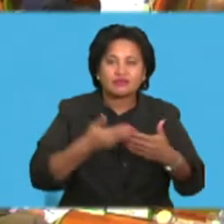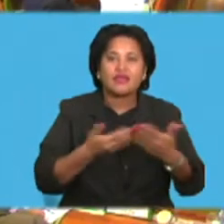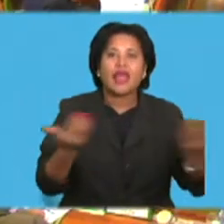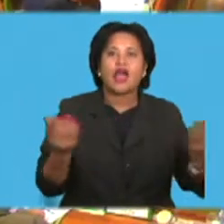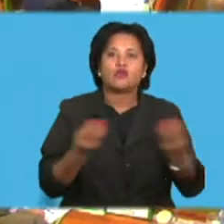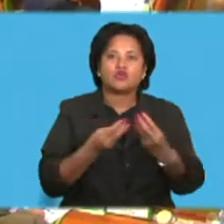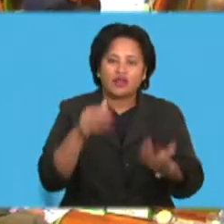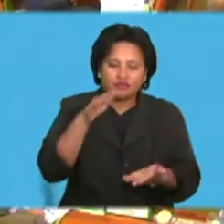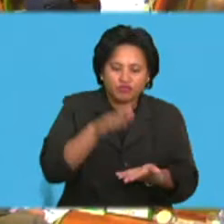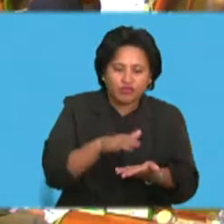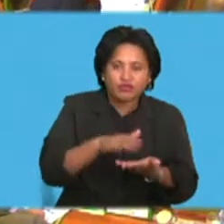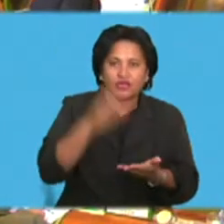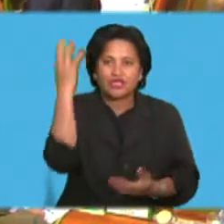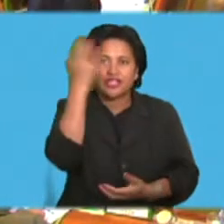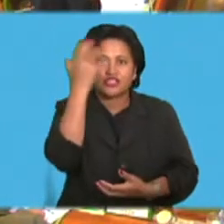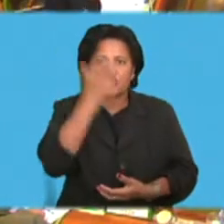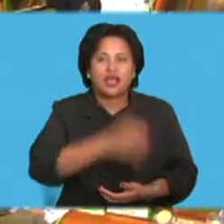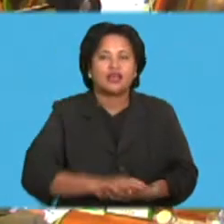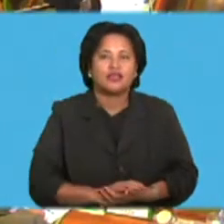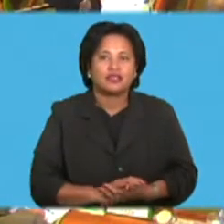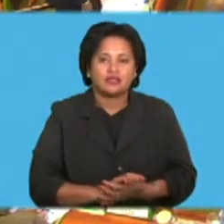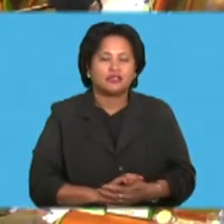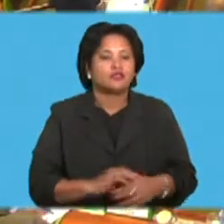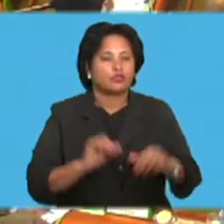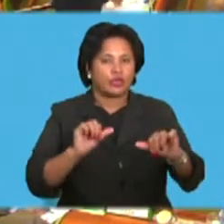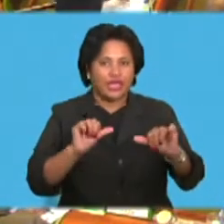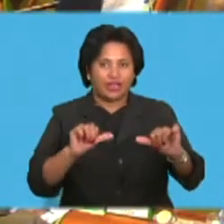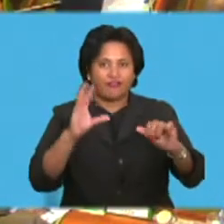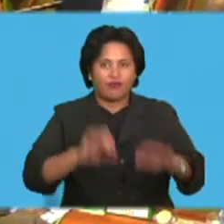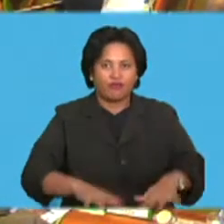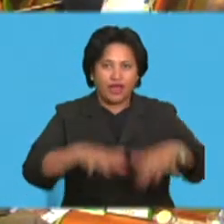Honourable Minister for Waterways.